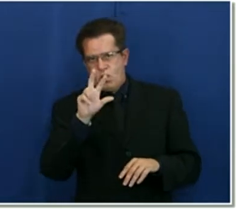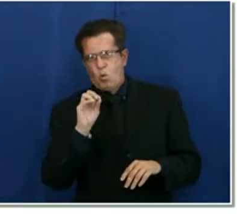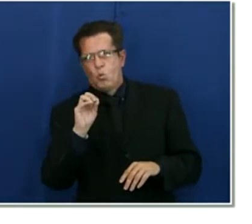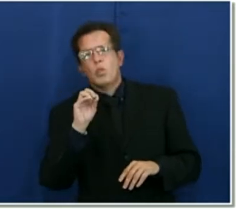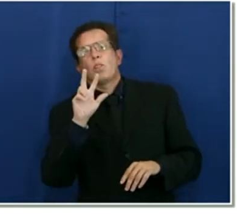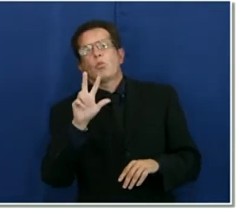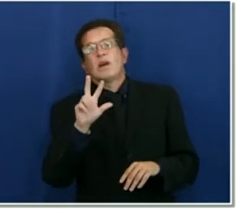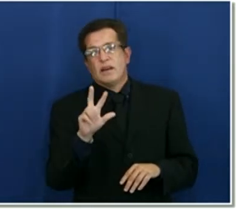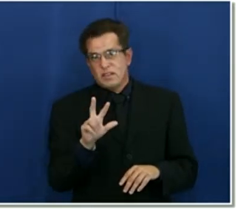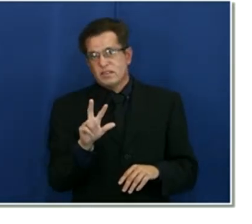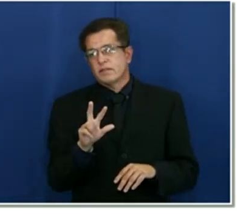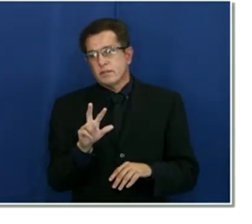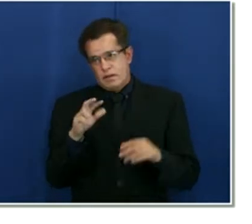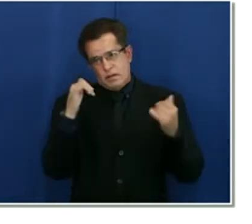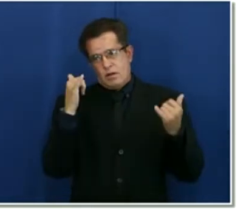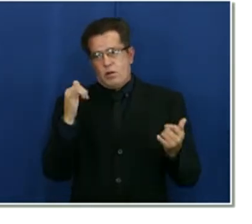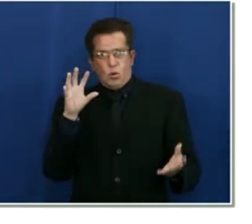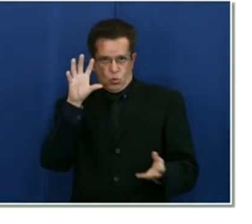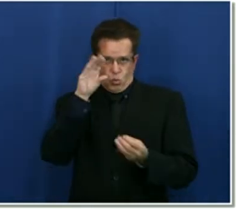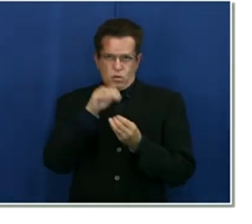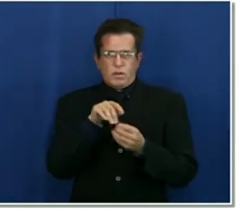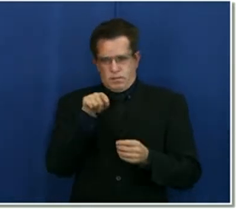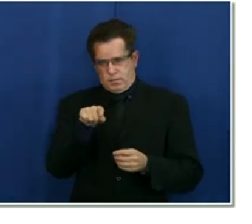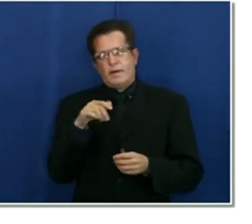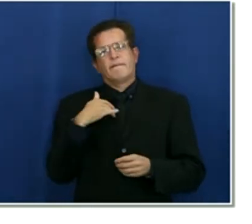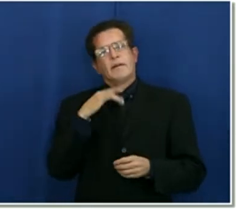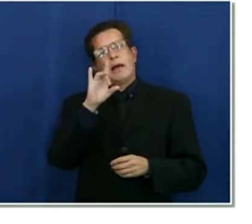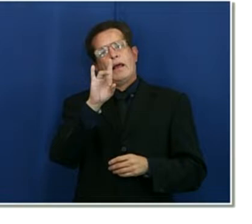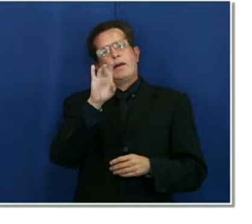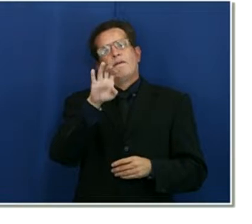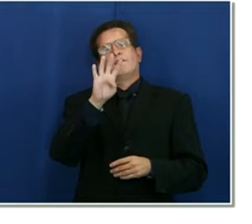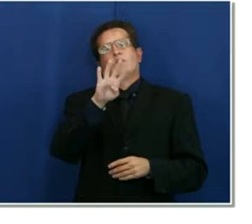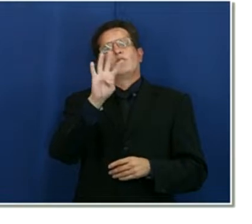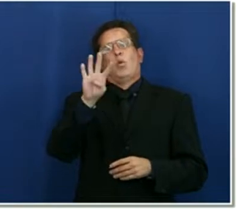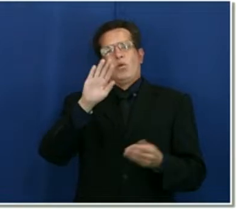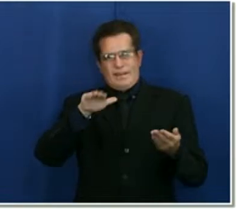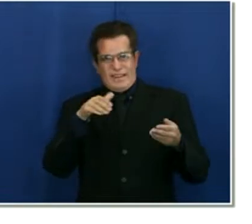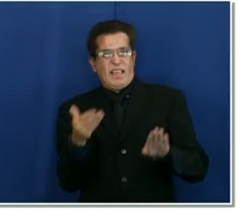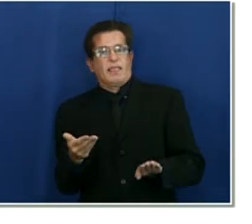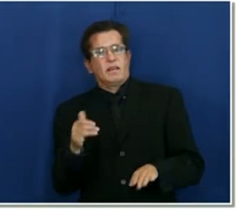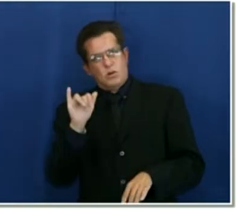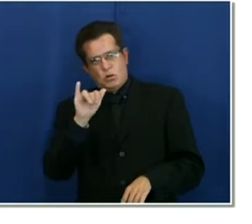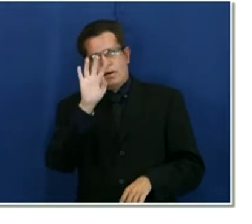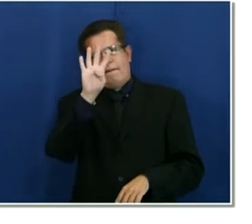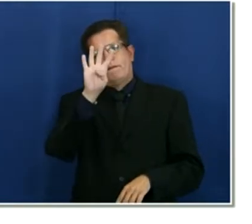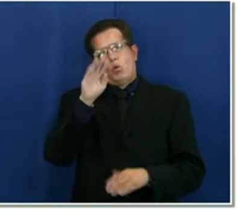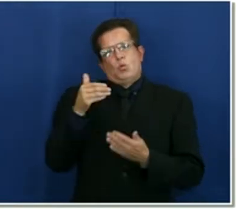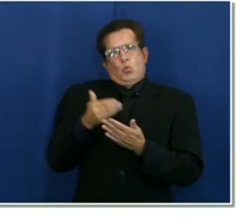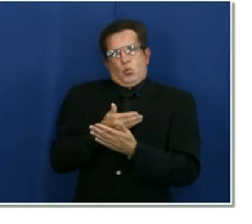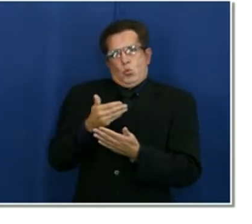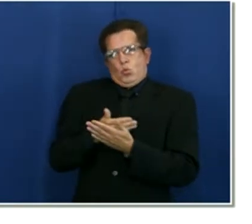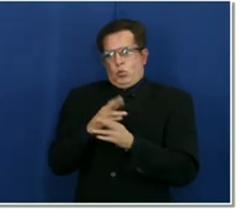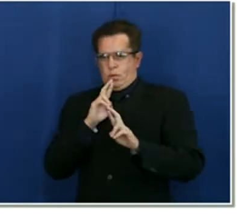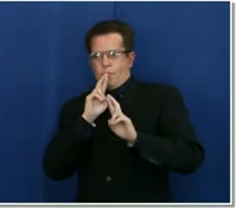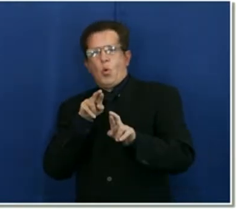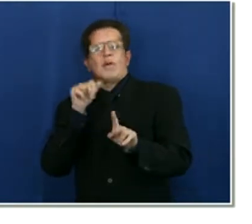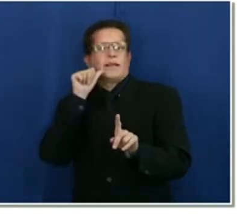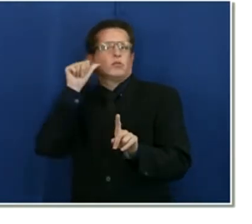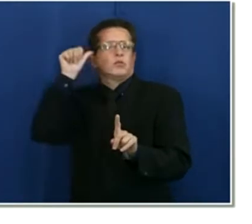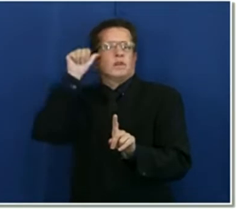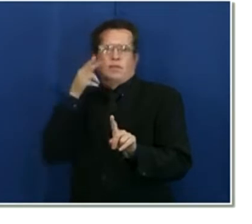overall total number of cases includes 844 deaths, with 4 new deaths reported since